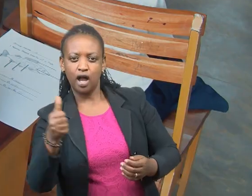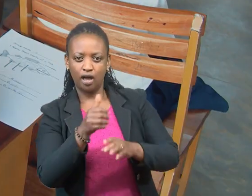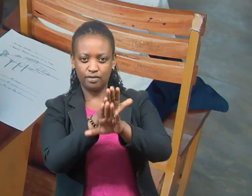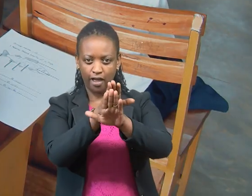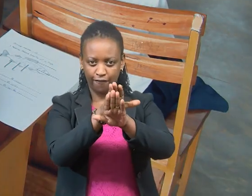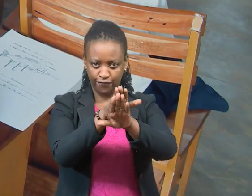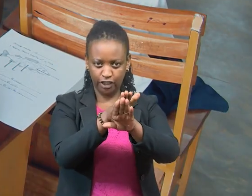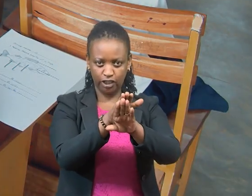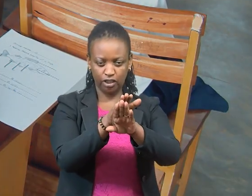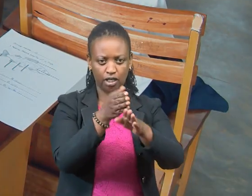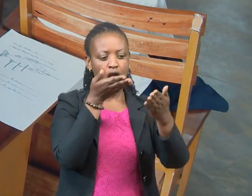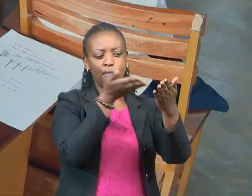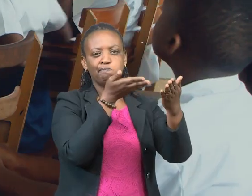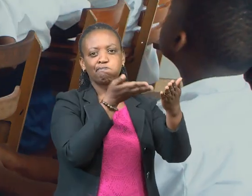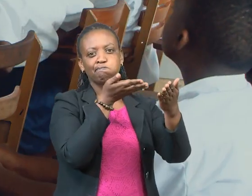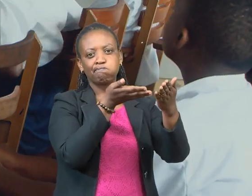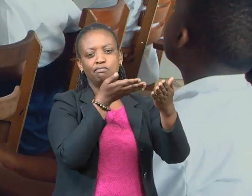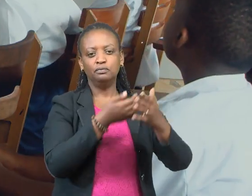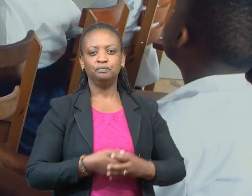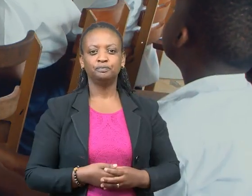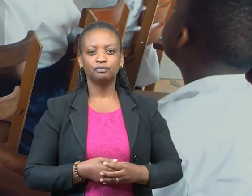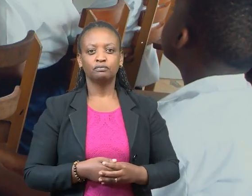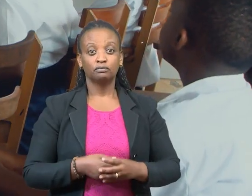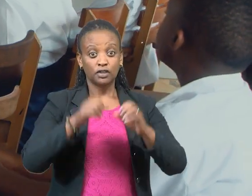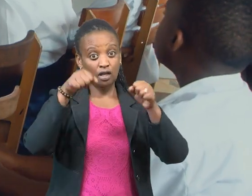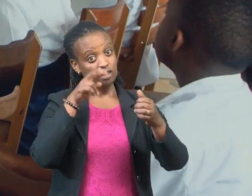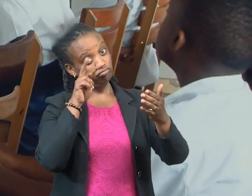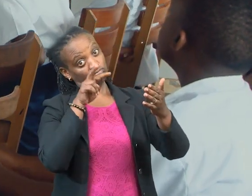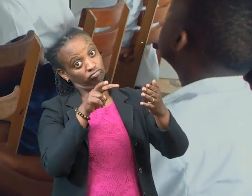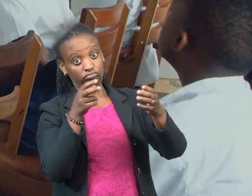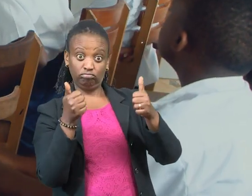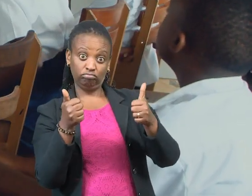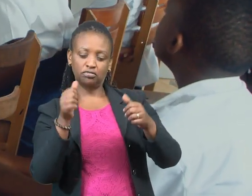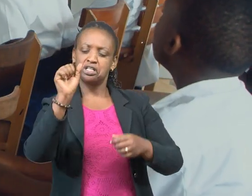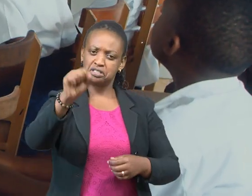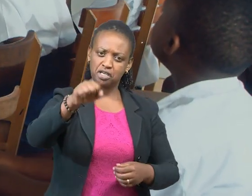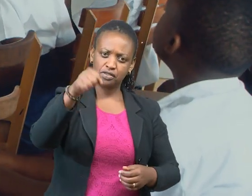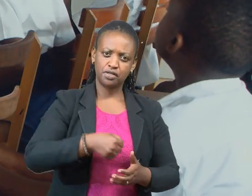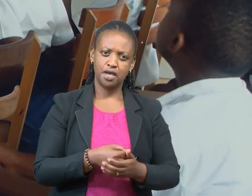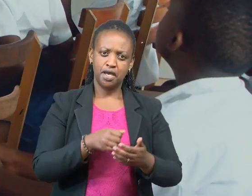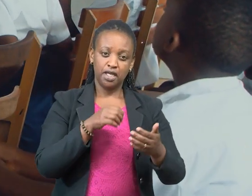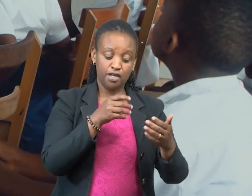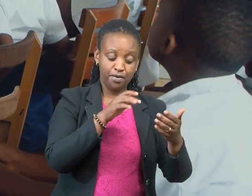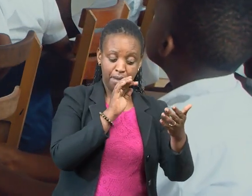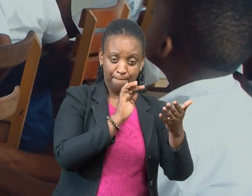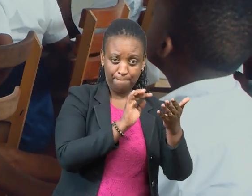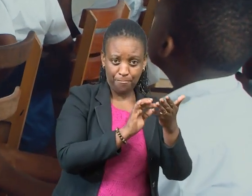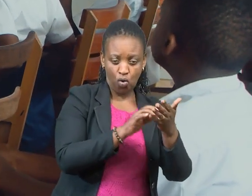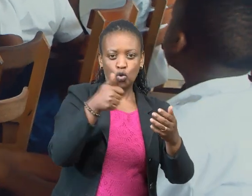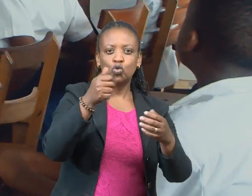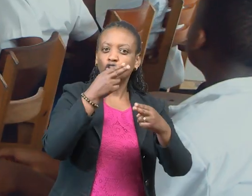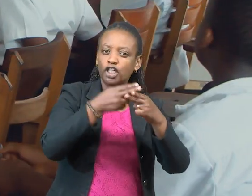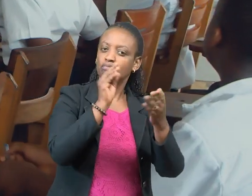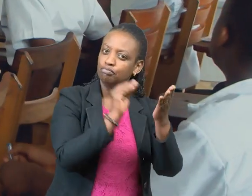We have another fish. It is here. Are you able to observe it? Yes. I touch